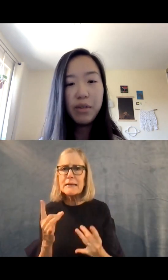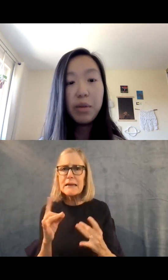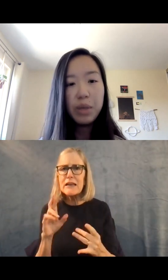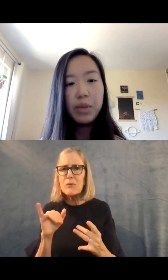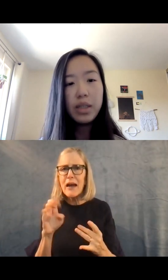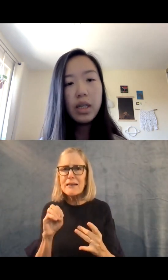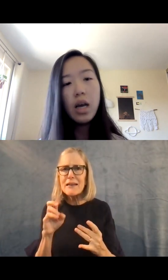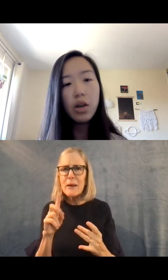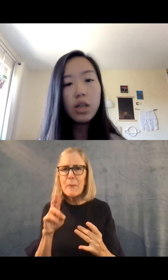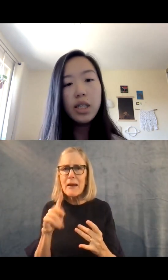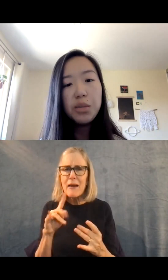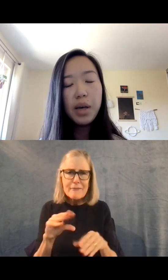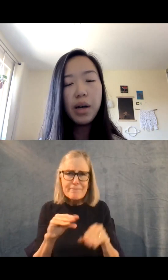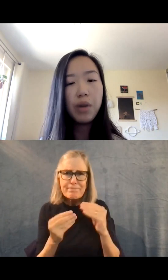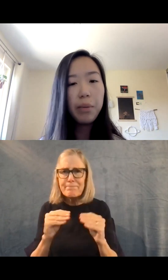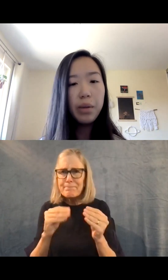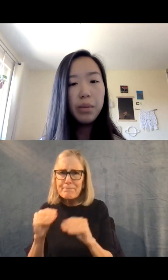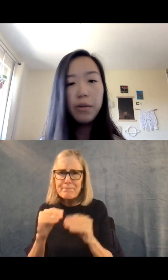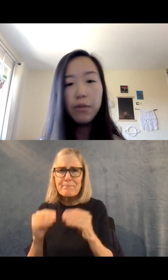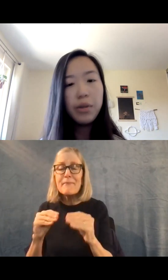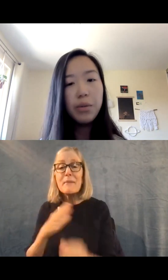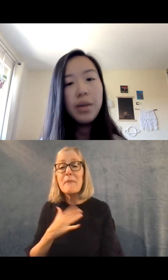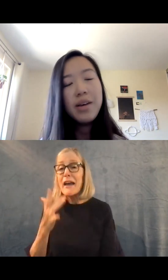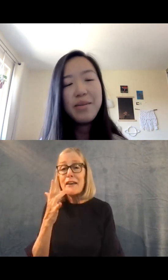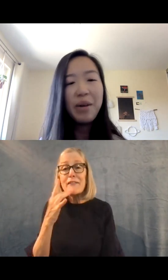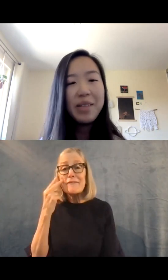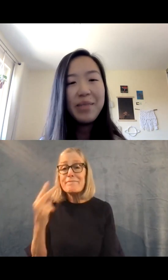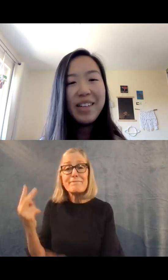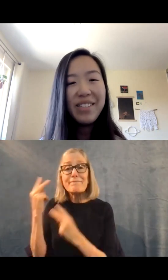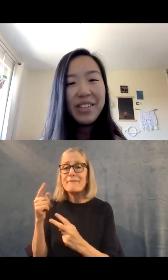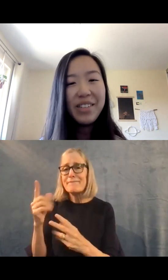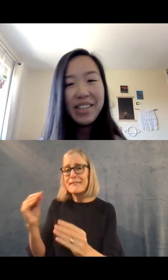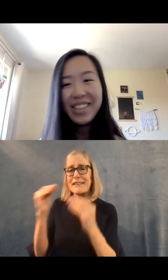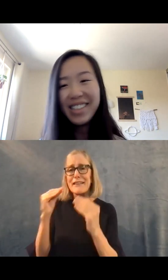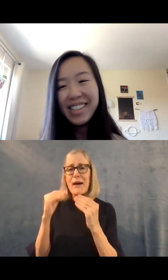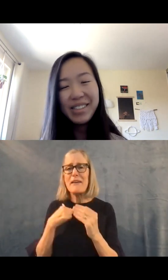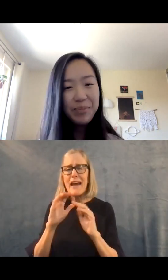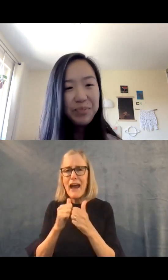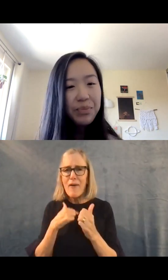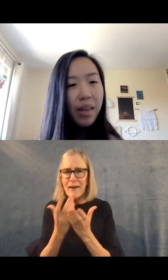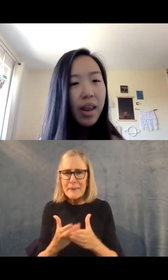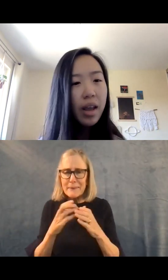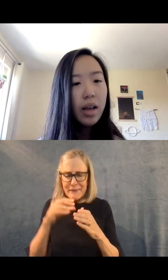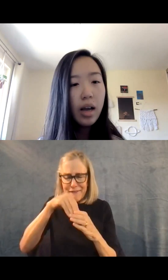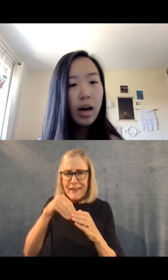my favorite memory was her teaching me how to wrap them and fill them. But obviously mine never turned out as good.